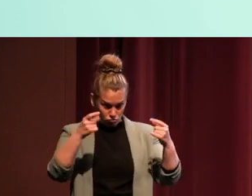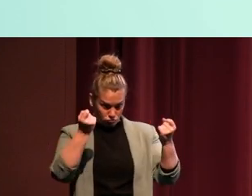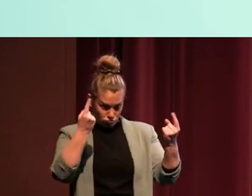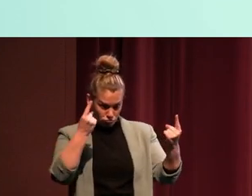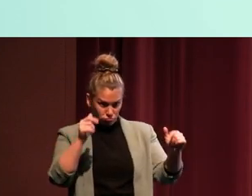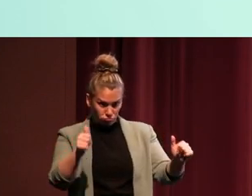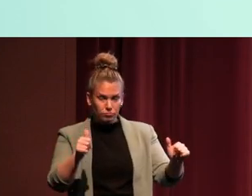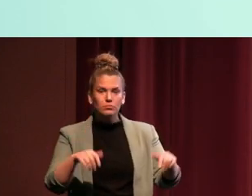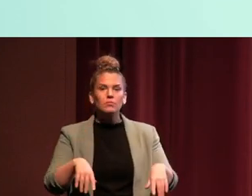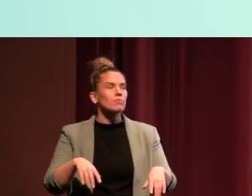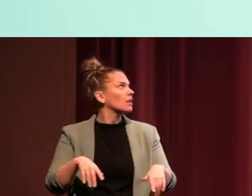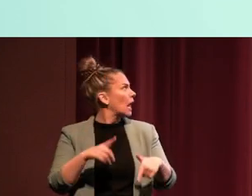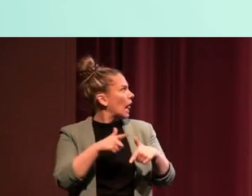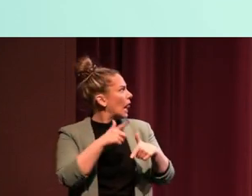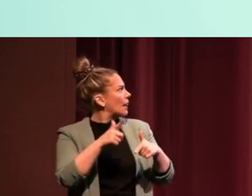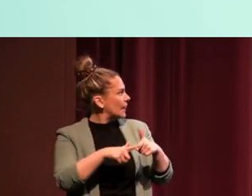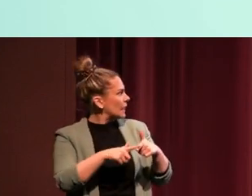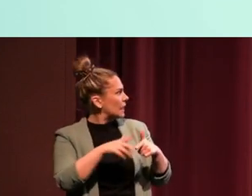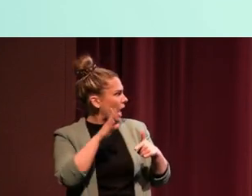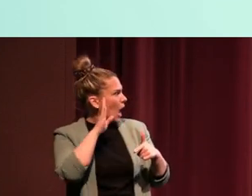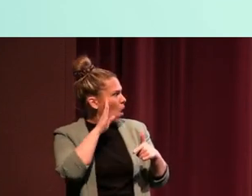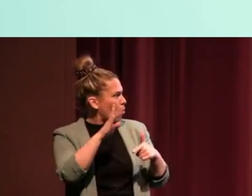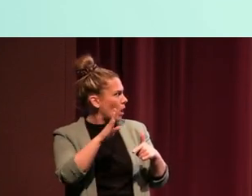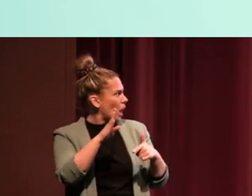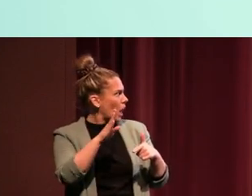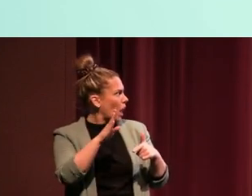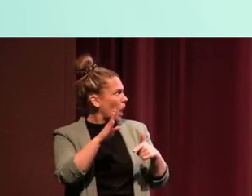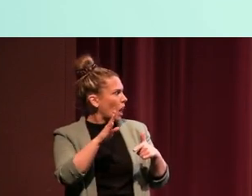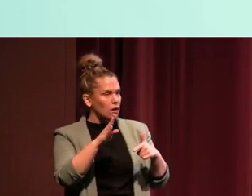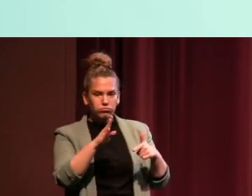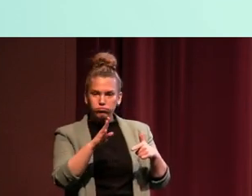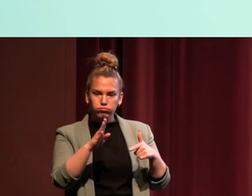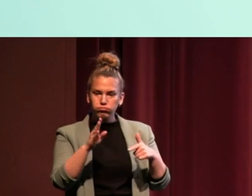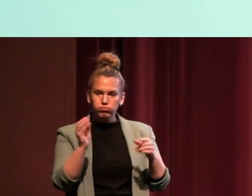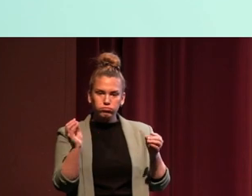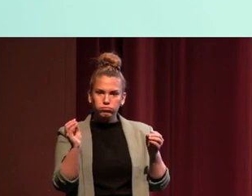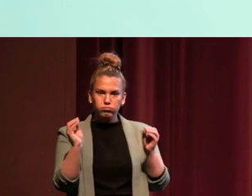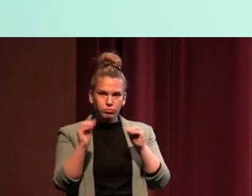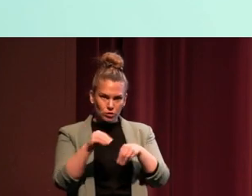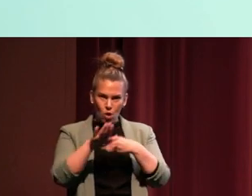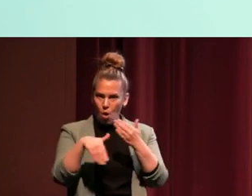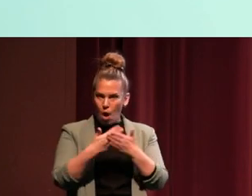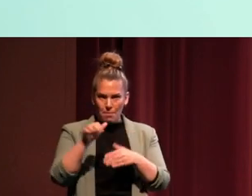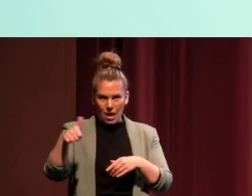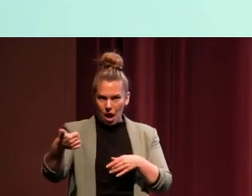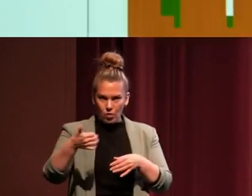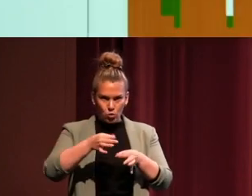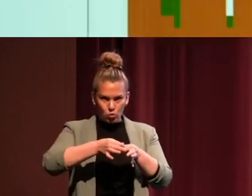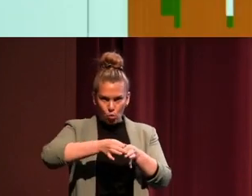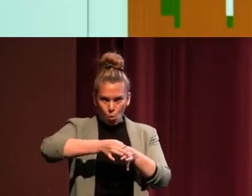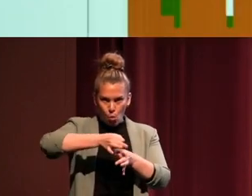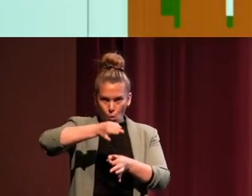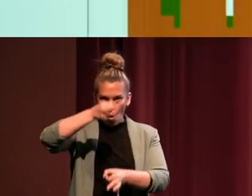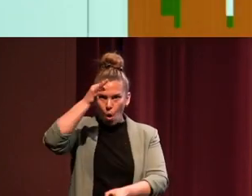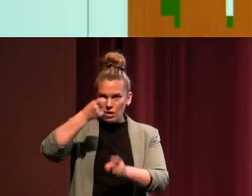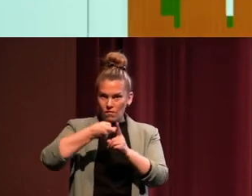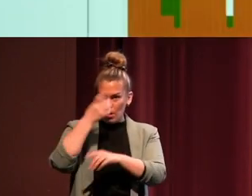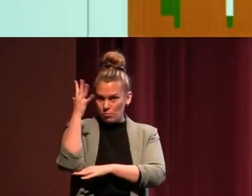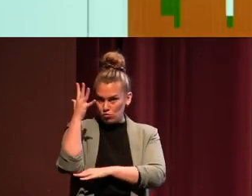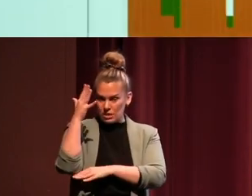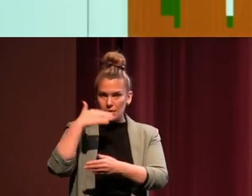I'll just populate it with all the other tree cores from my upstairs guest room.